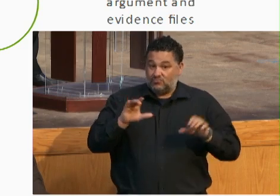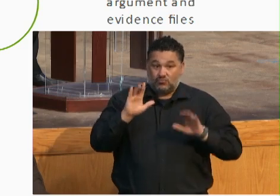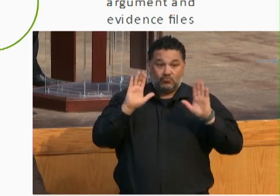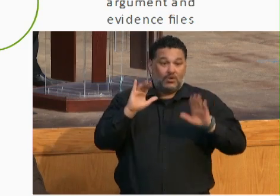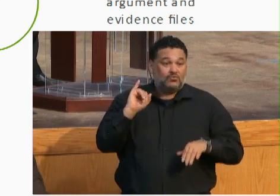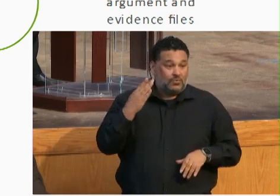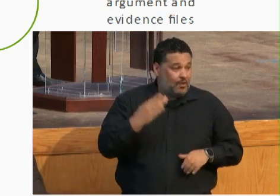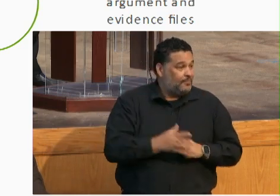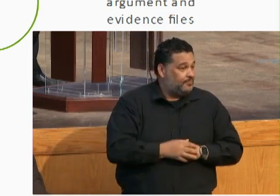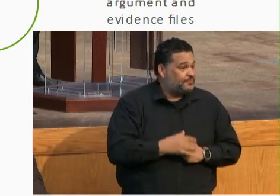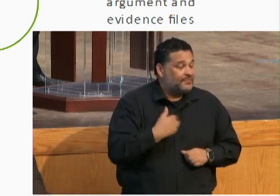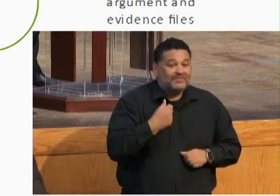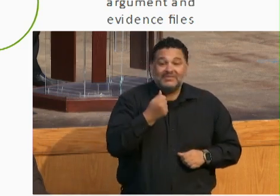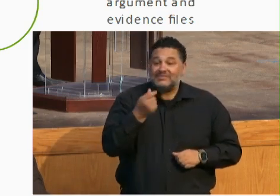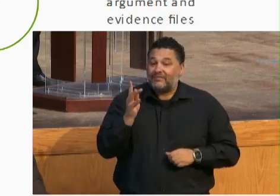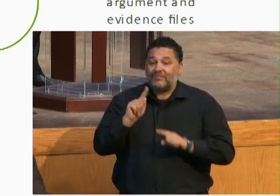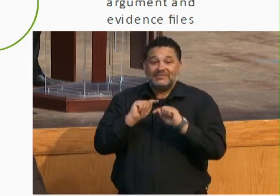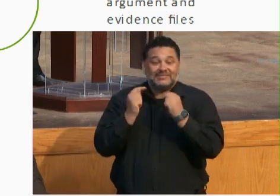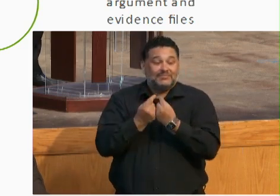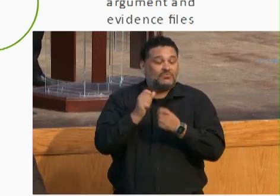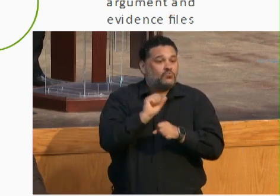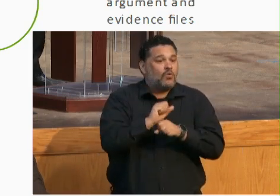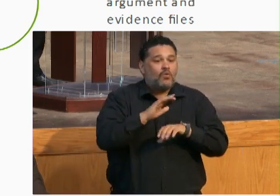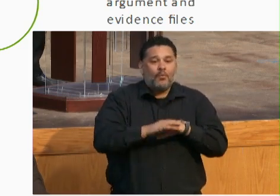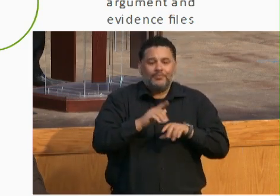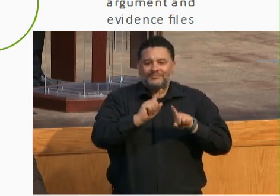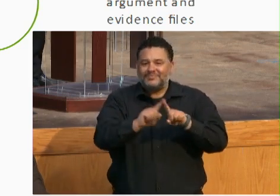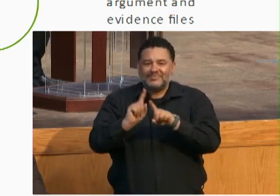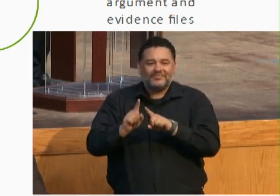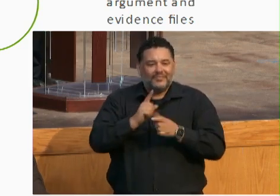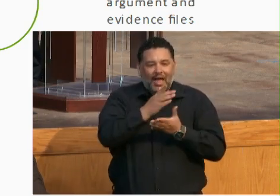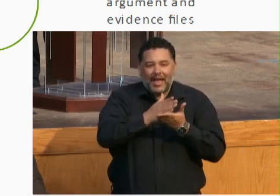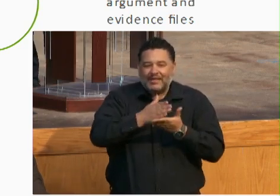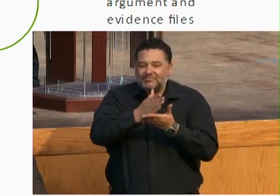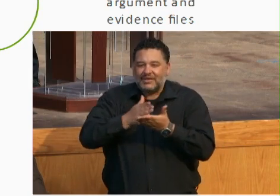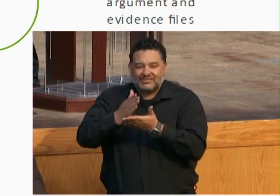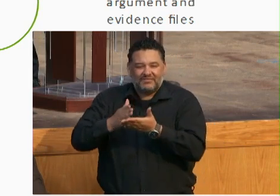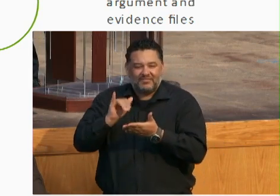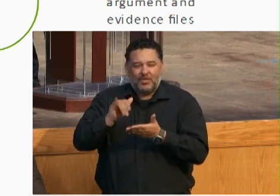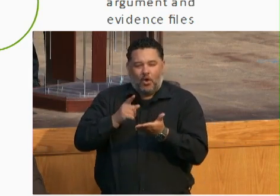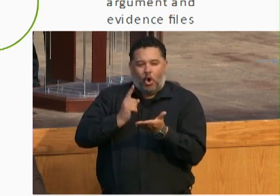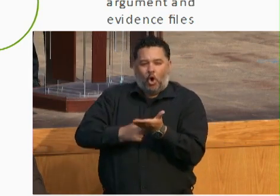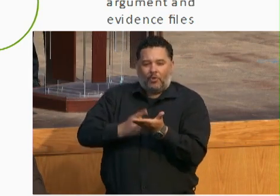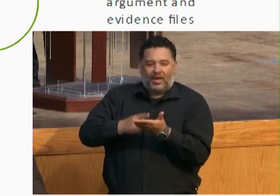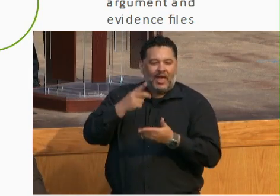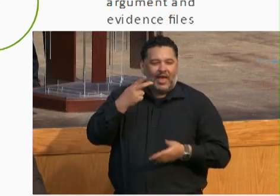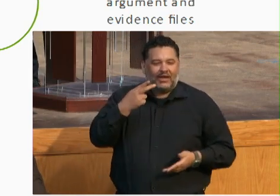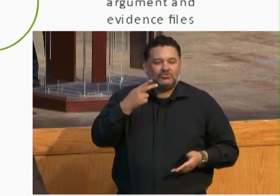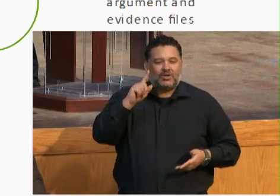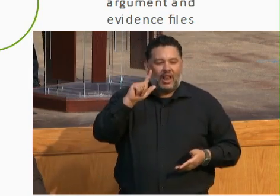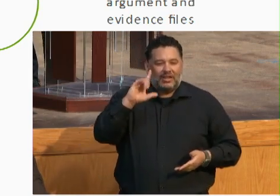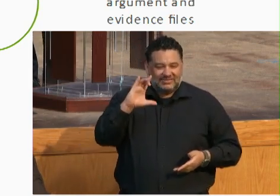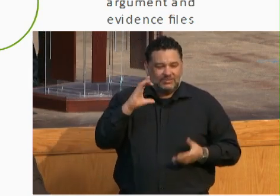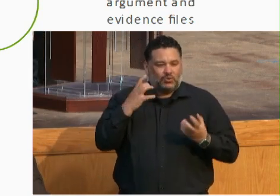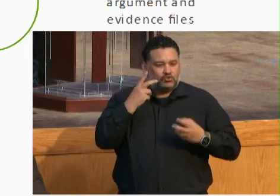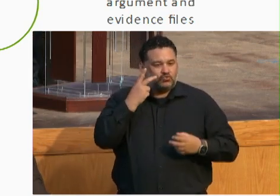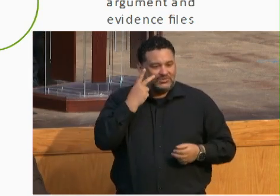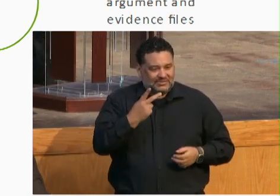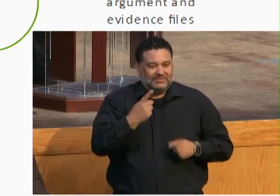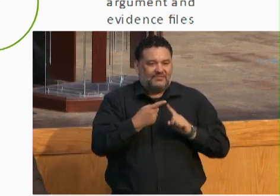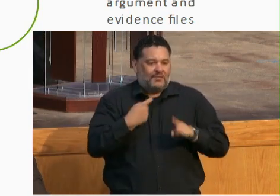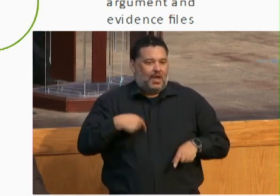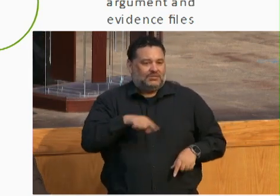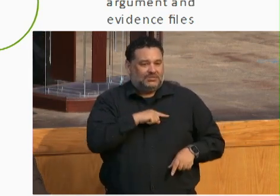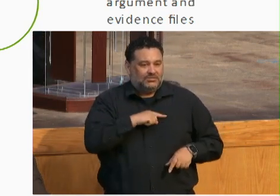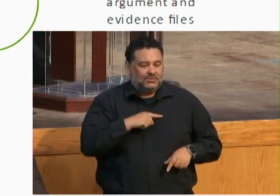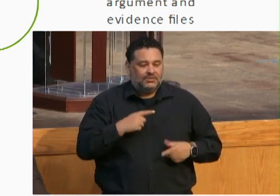got several teams that have been working on the various aspects of the argument that HLC wants to see from us. And